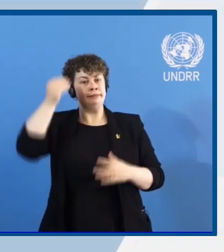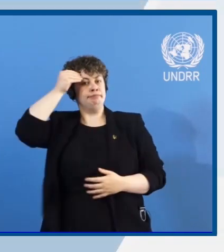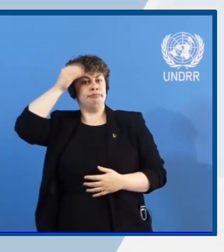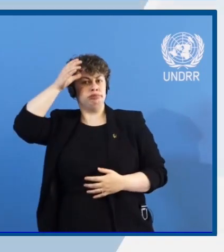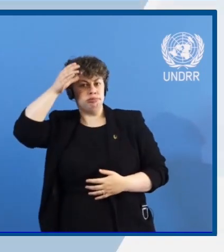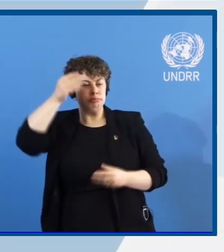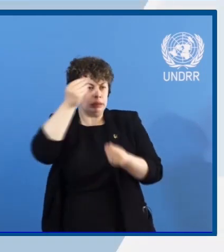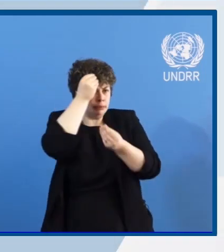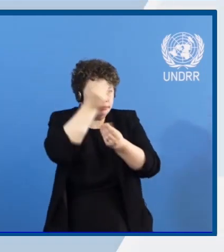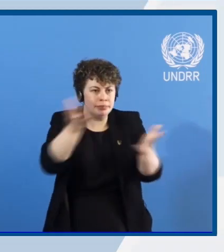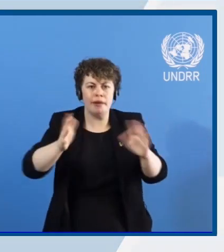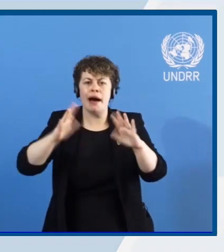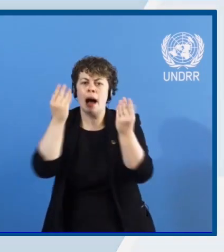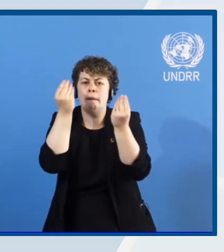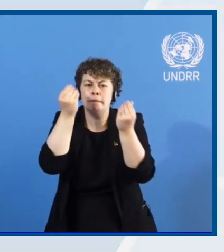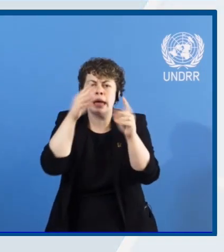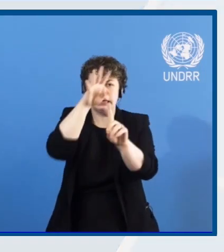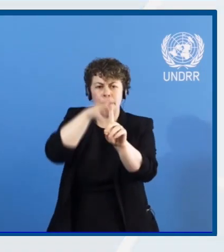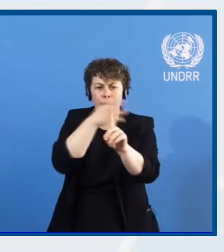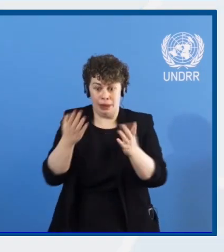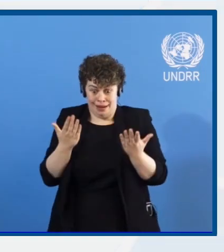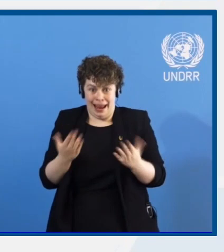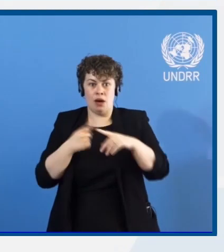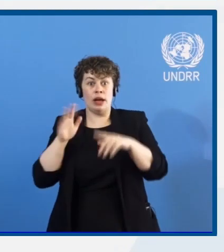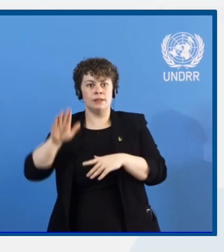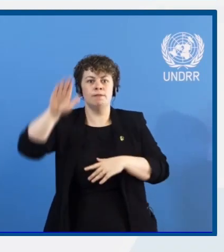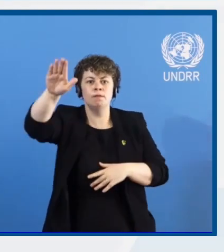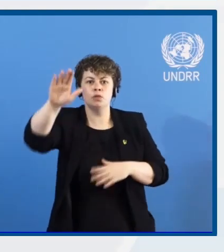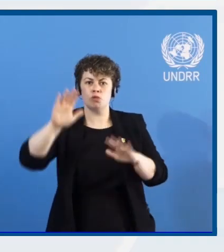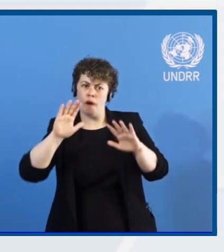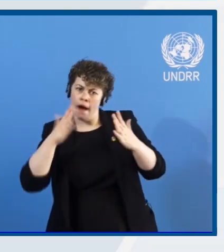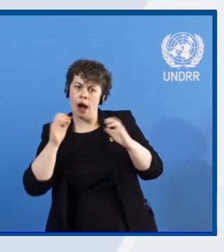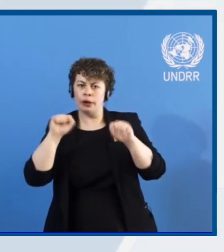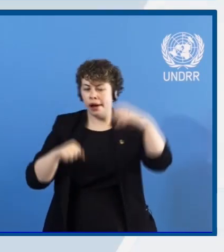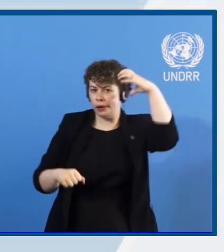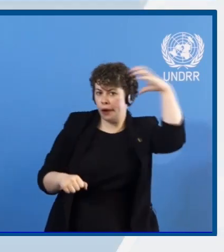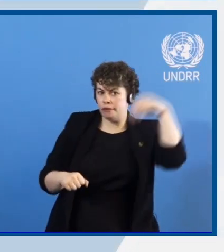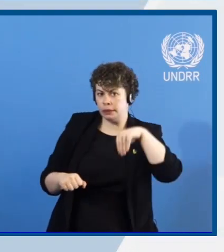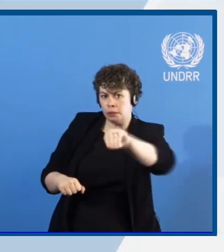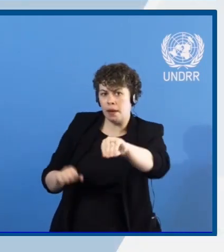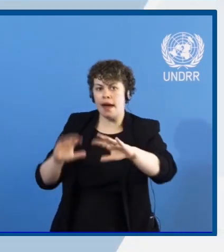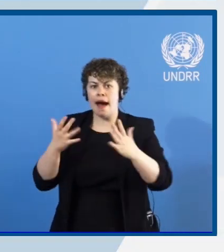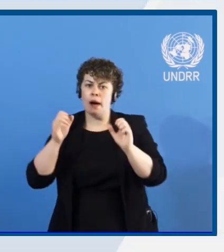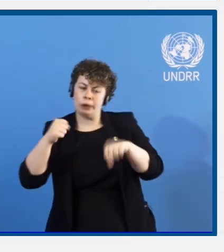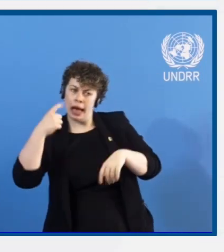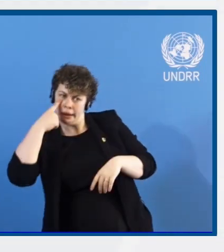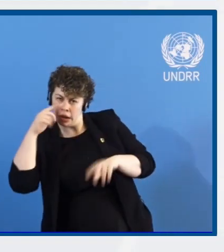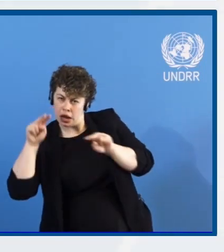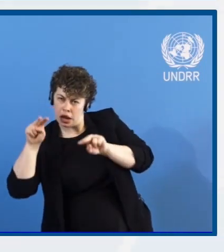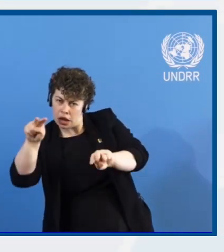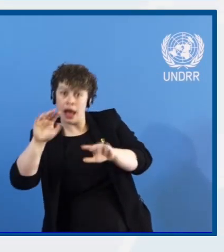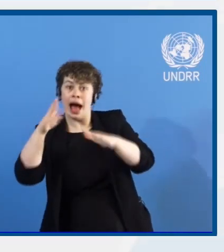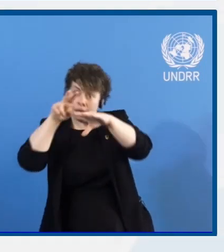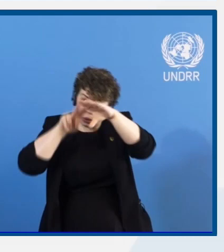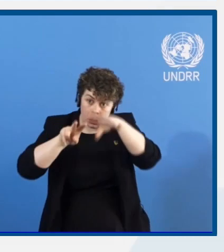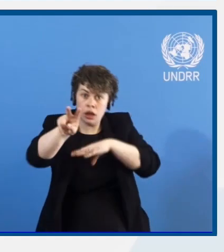forecasting and fiscal planning for climate change impacts, as well as disaster risk management. Finland